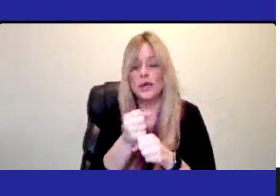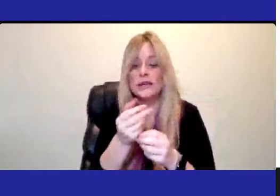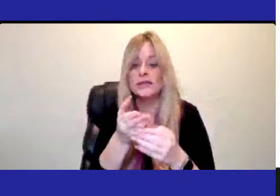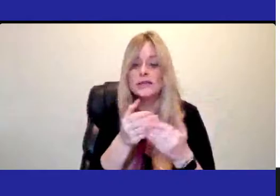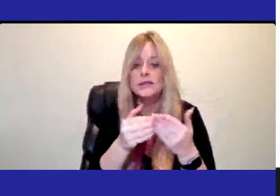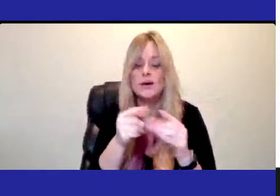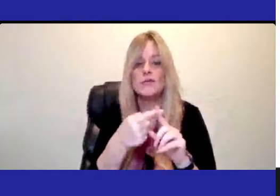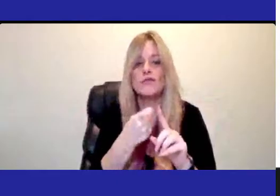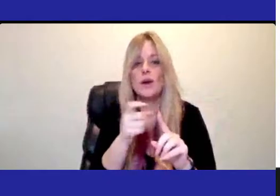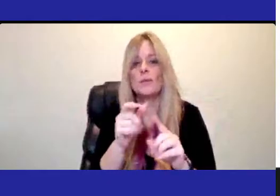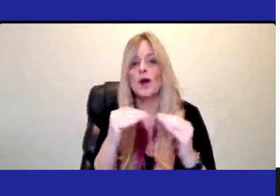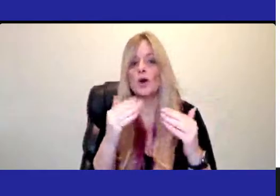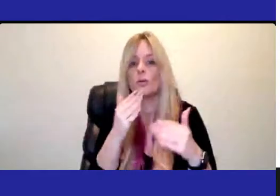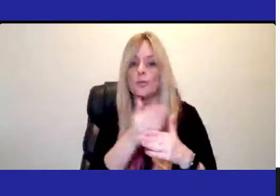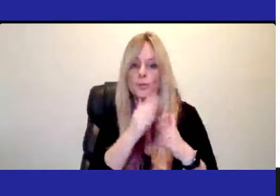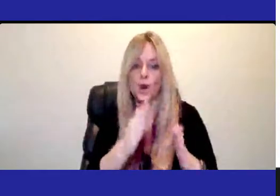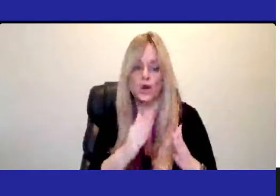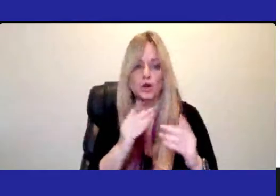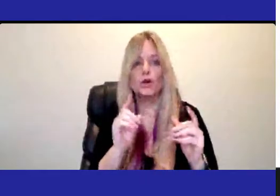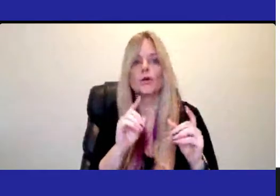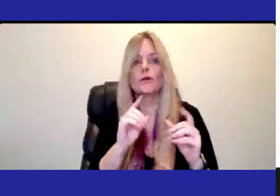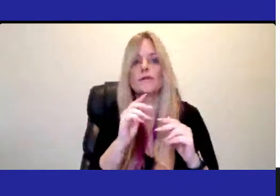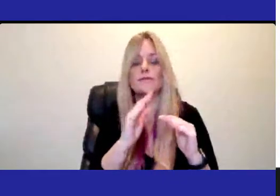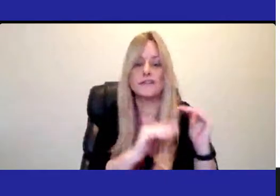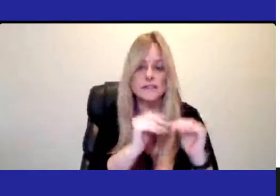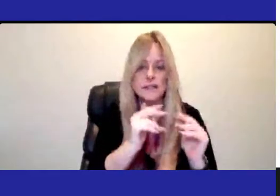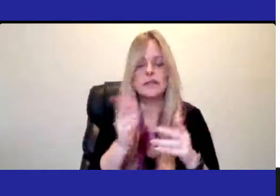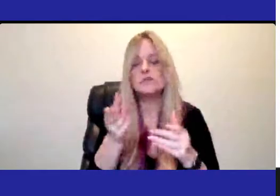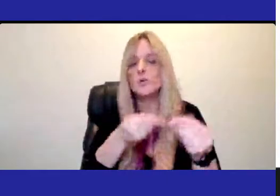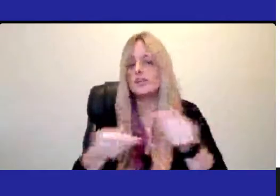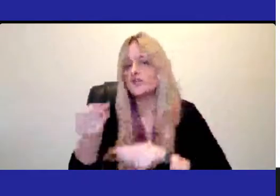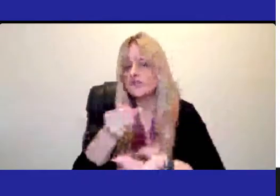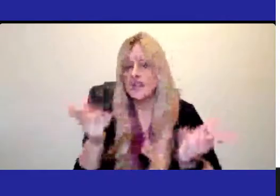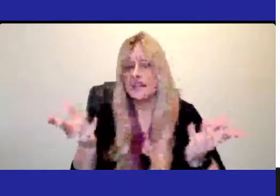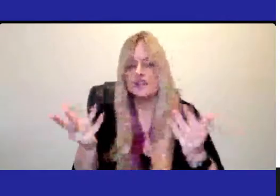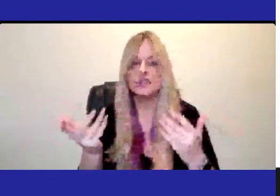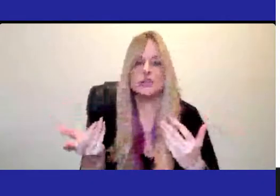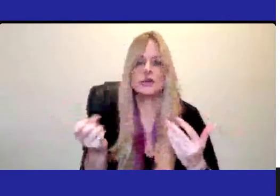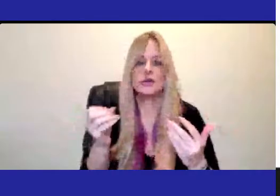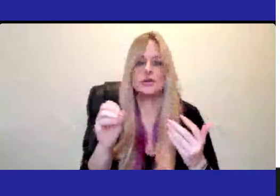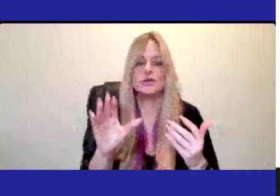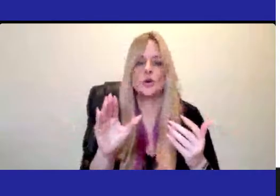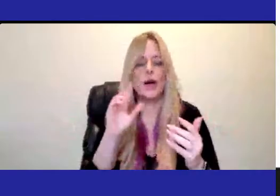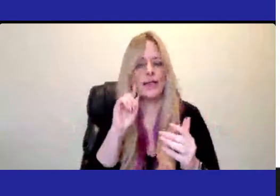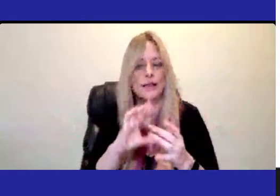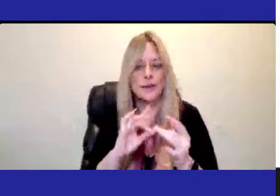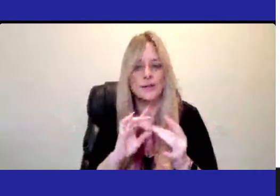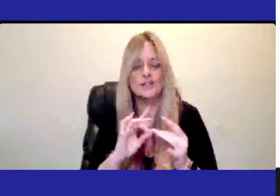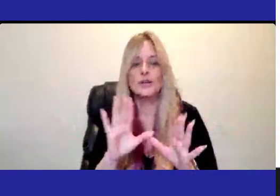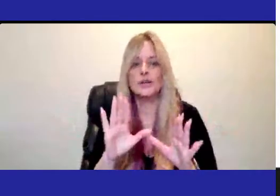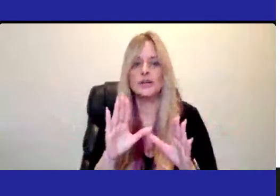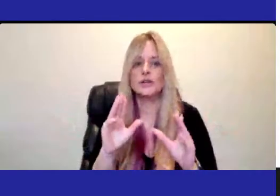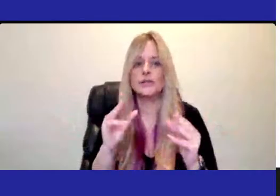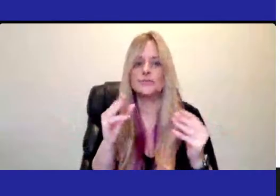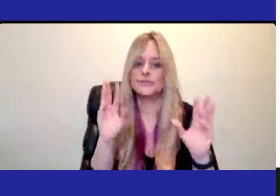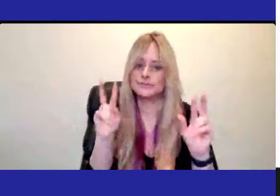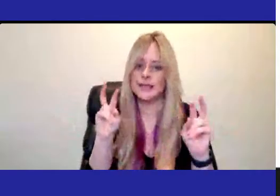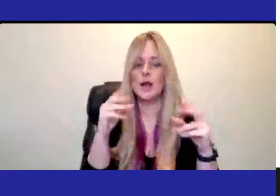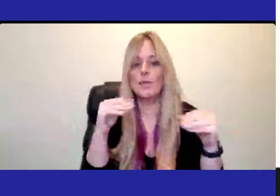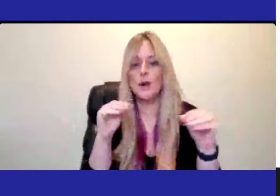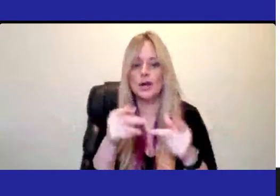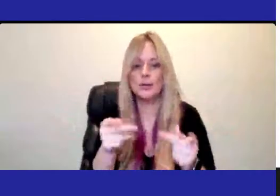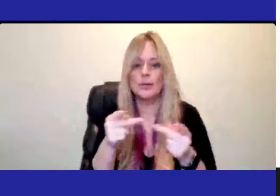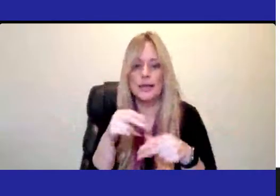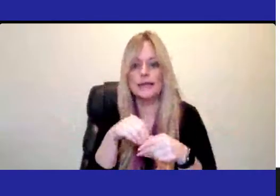then we give slots to other facilities for an exchange. So there's kind of which I think I mentioned, there's a marketplace in these slots. Right.